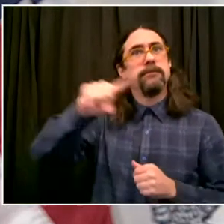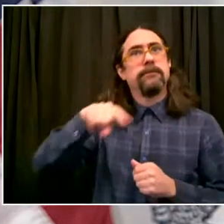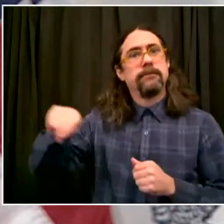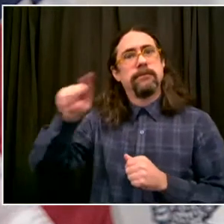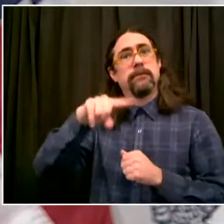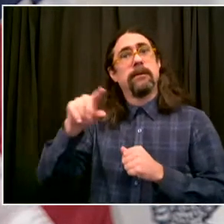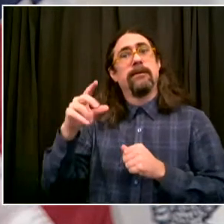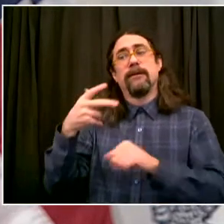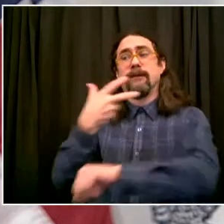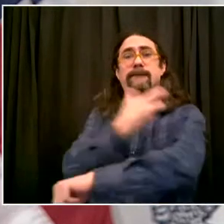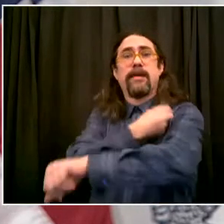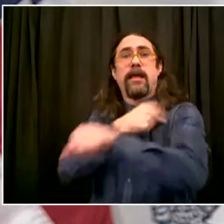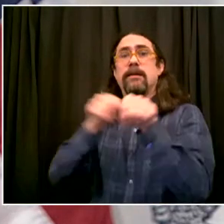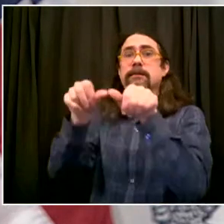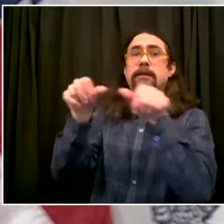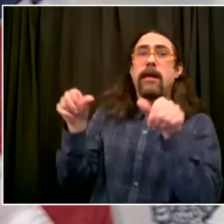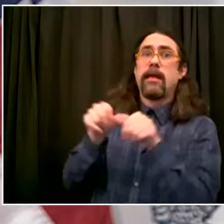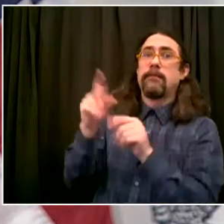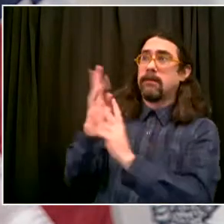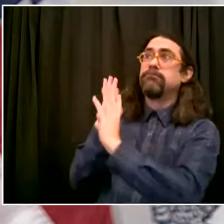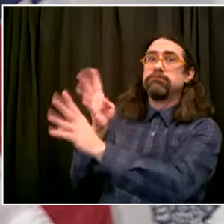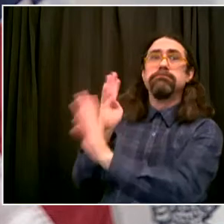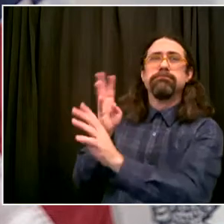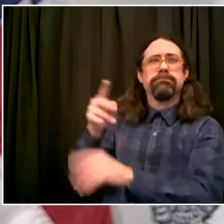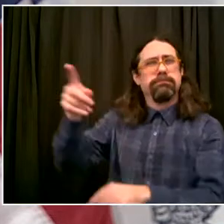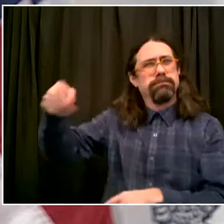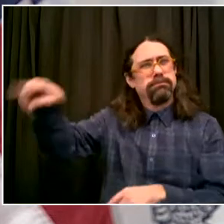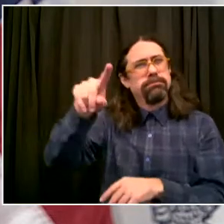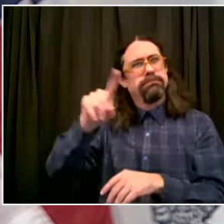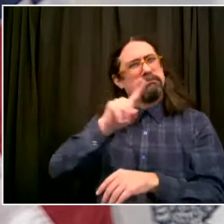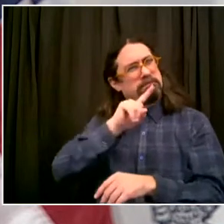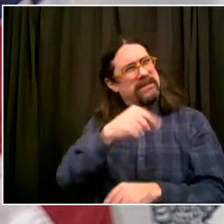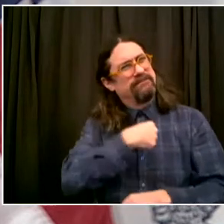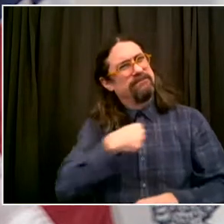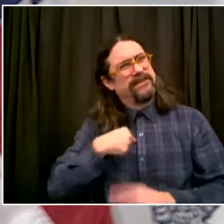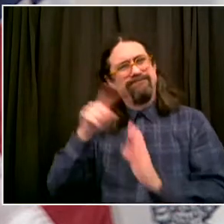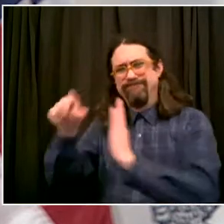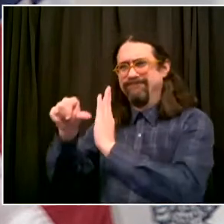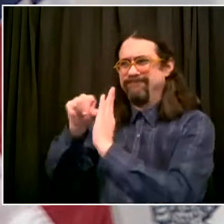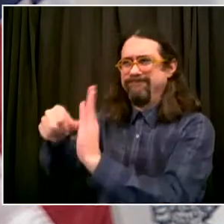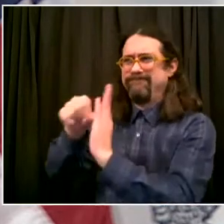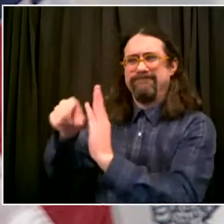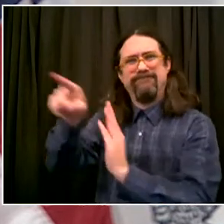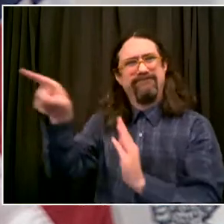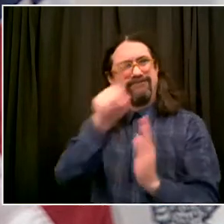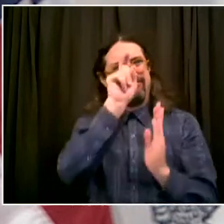and the alert you put out and what it tells providers to do.